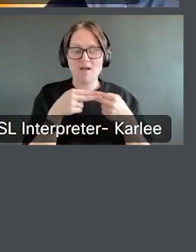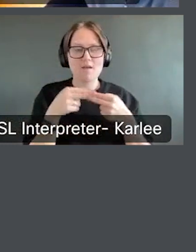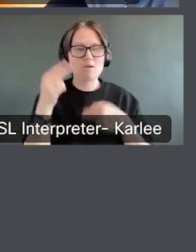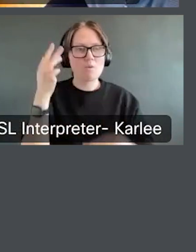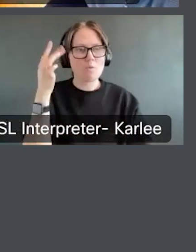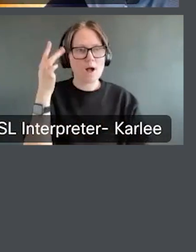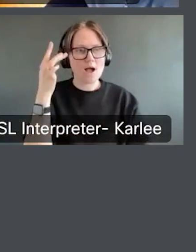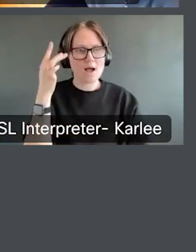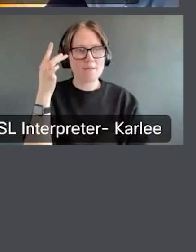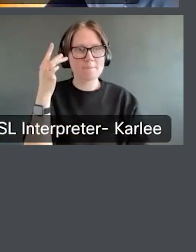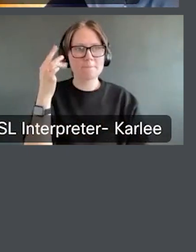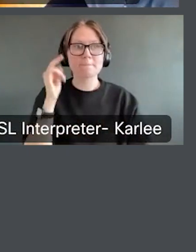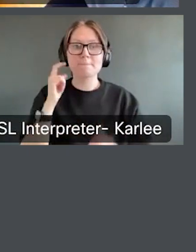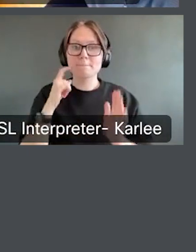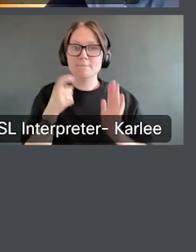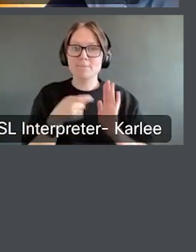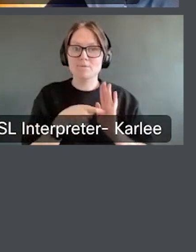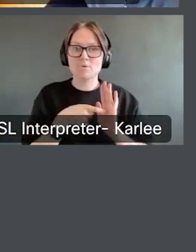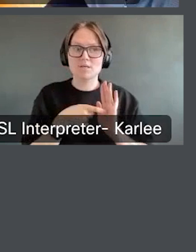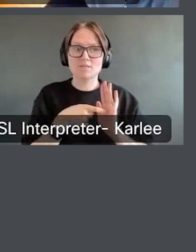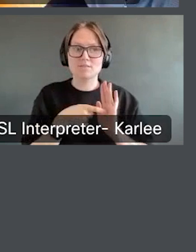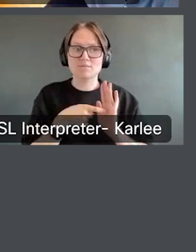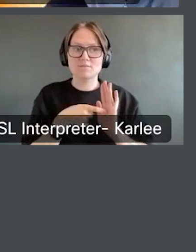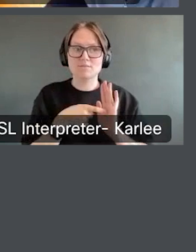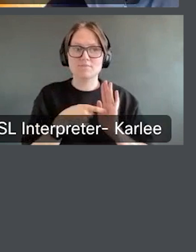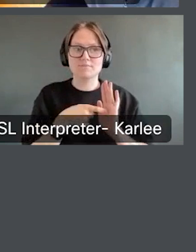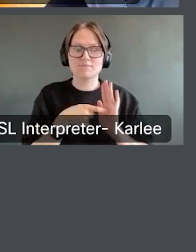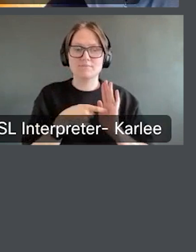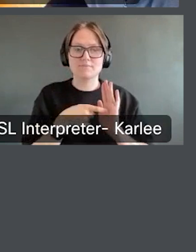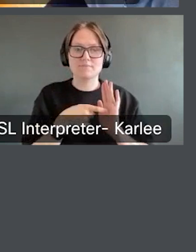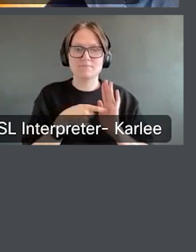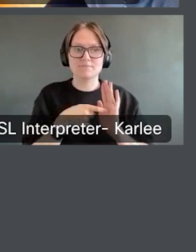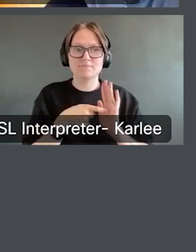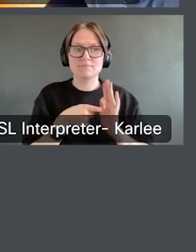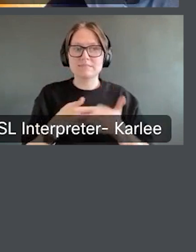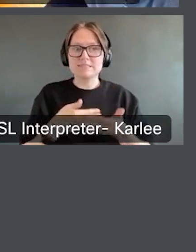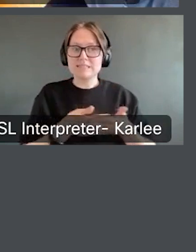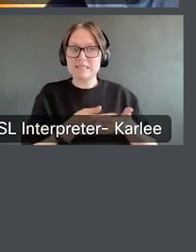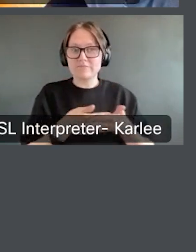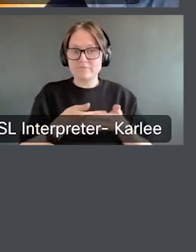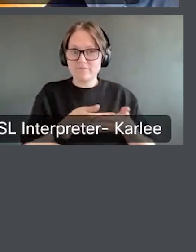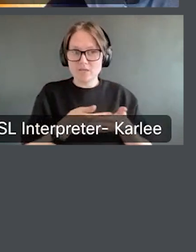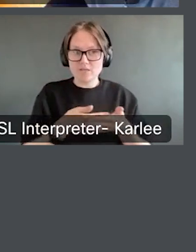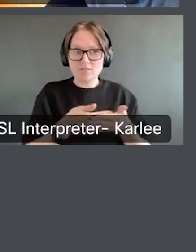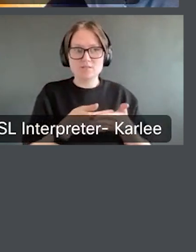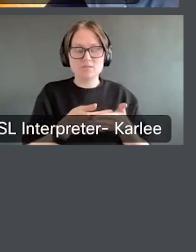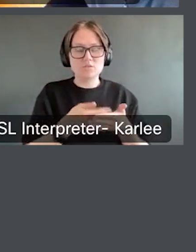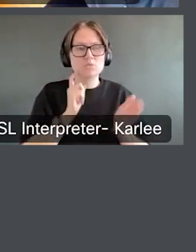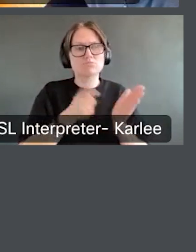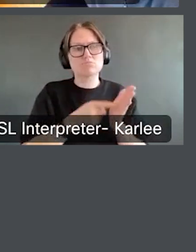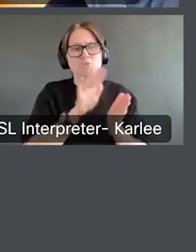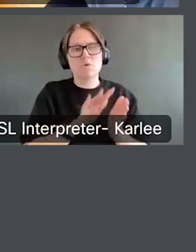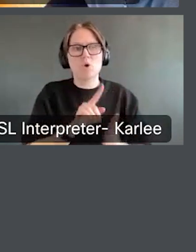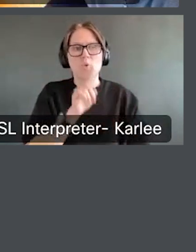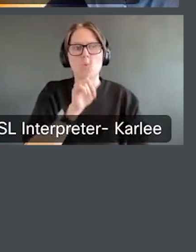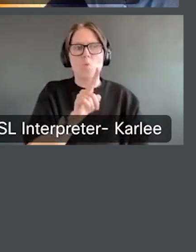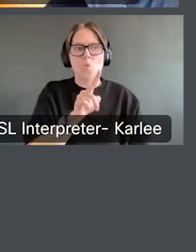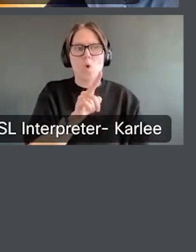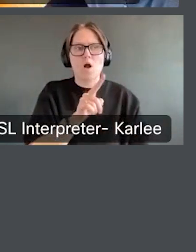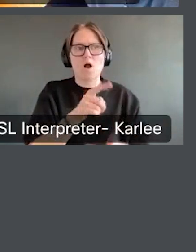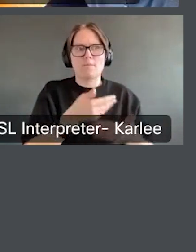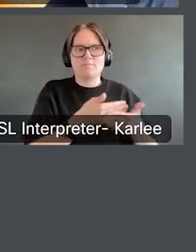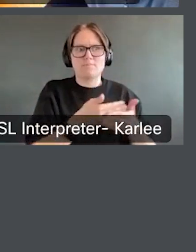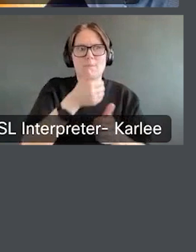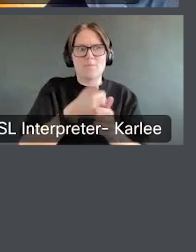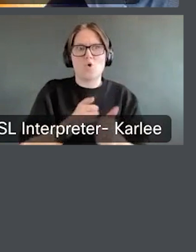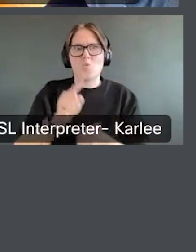we're identifying infants in the nursery, we're identifying about 1 per 1,000. But as you go through